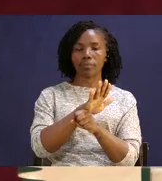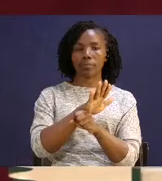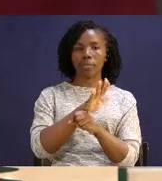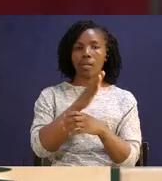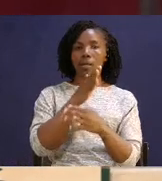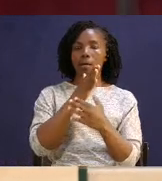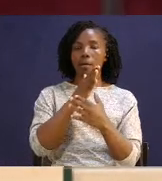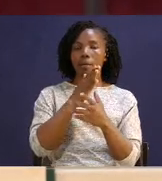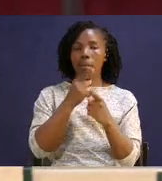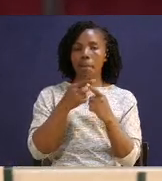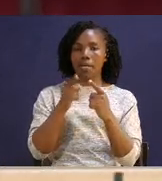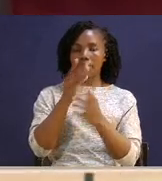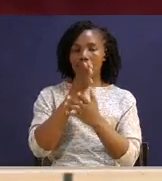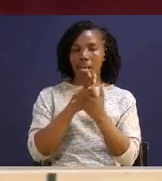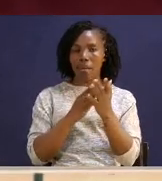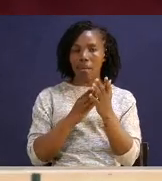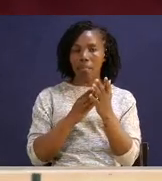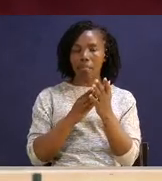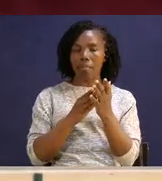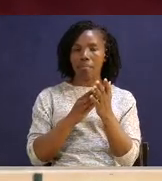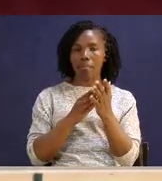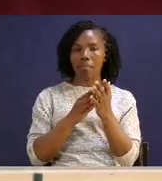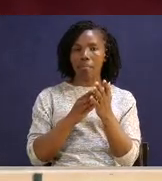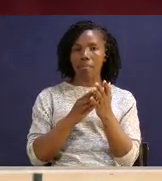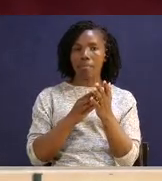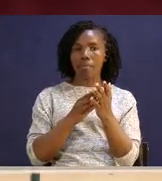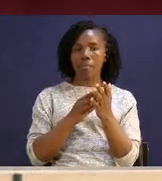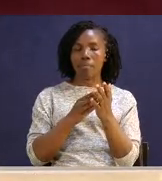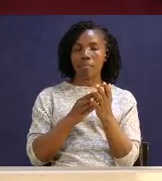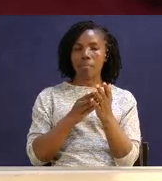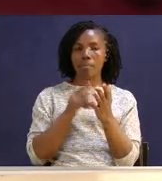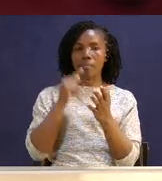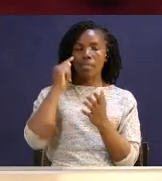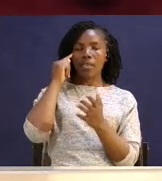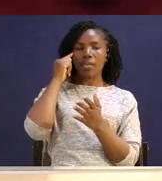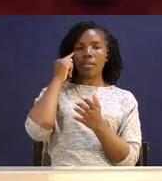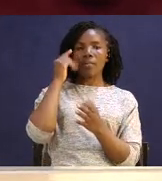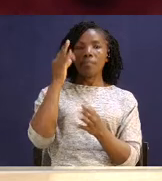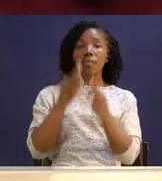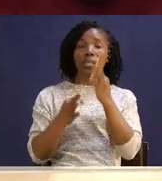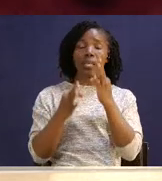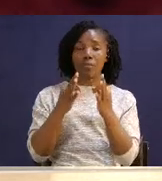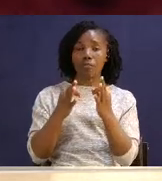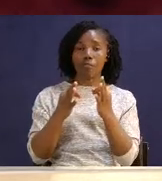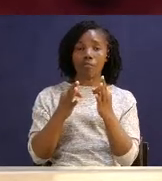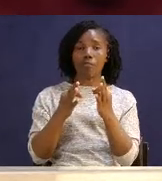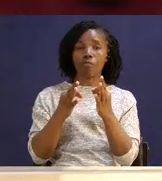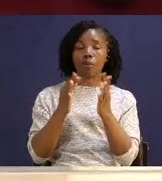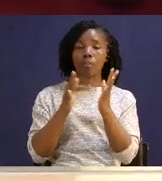But some of you are saying, Kama, his storehouse is so full. Why am I not full?